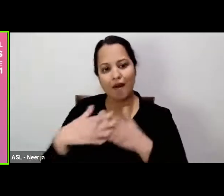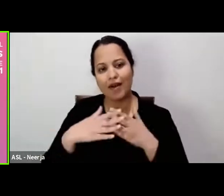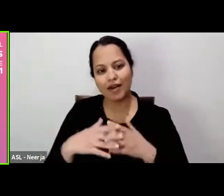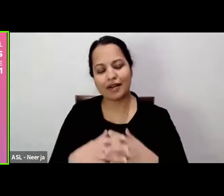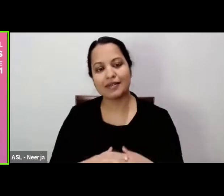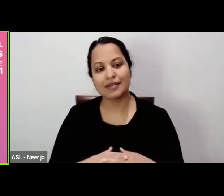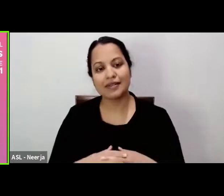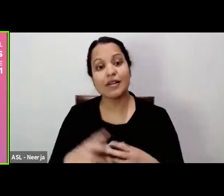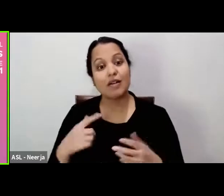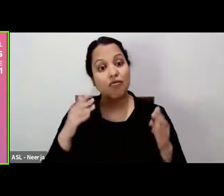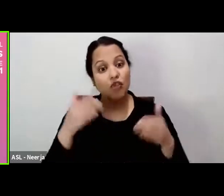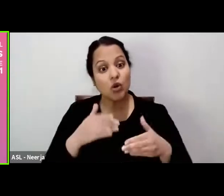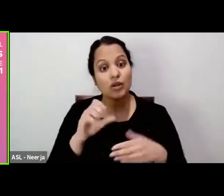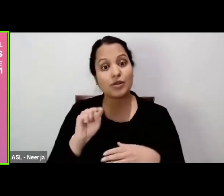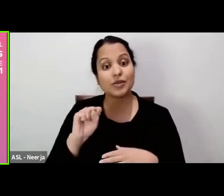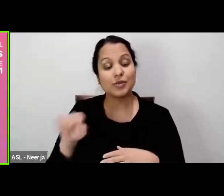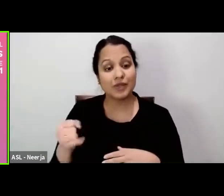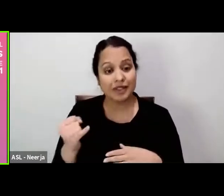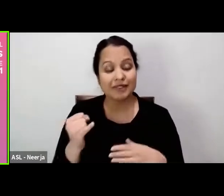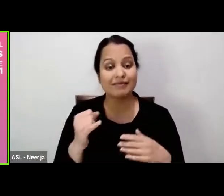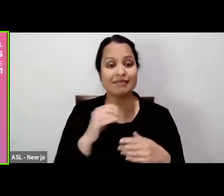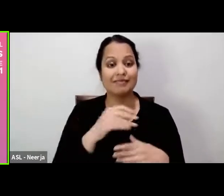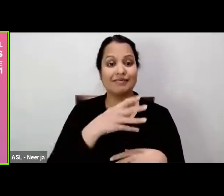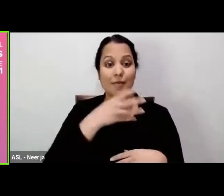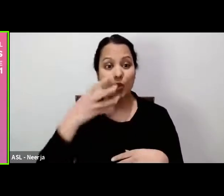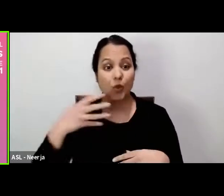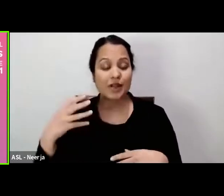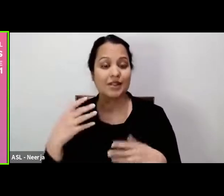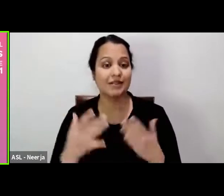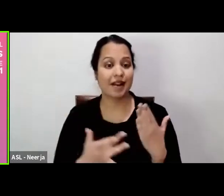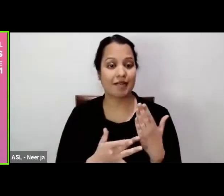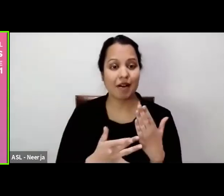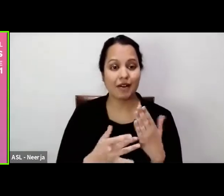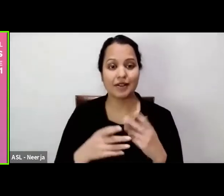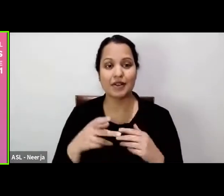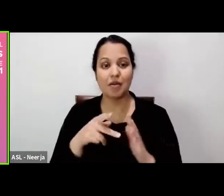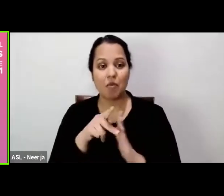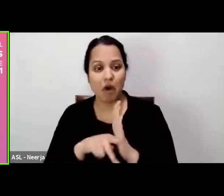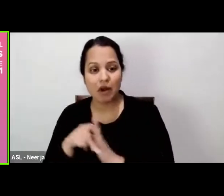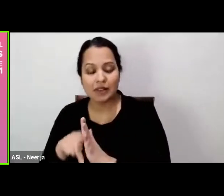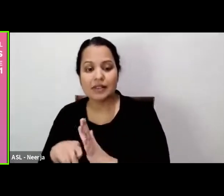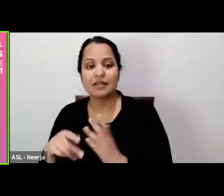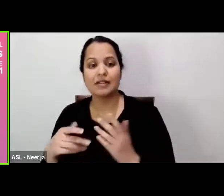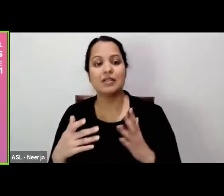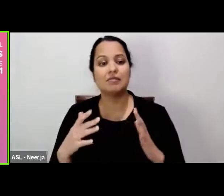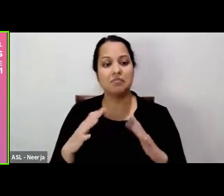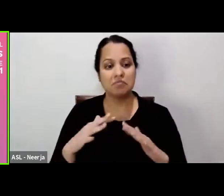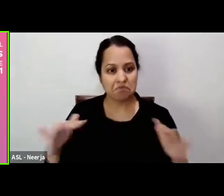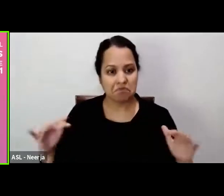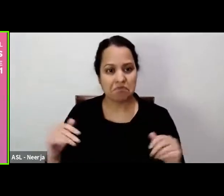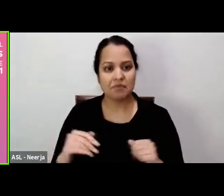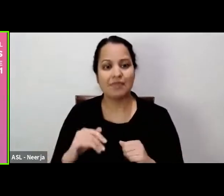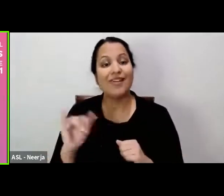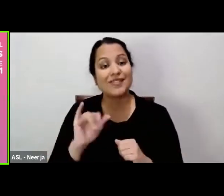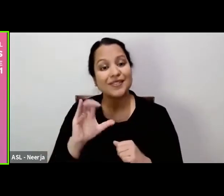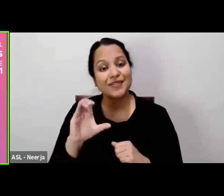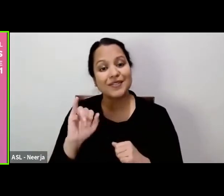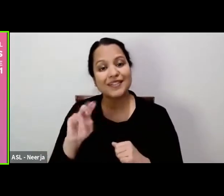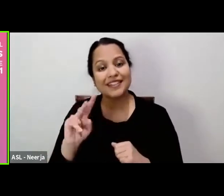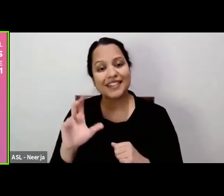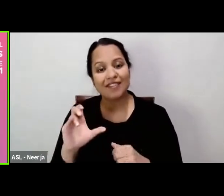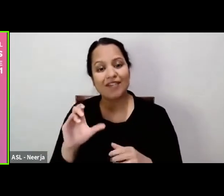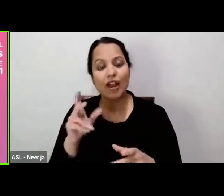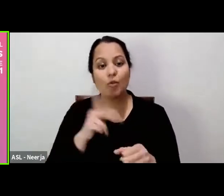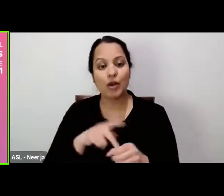justice, immigration, education, and technology policies, as well as civic participation and